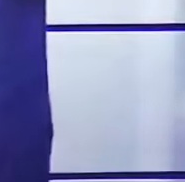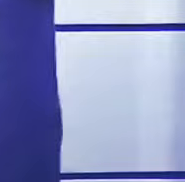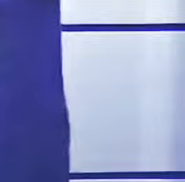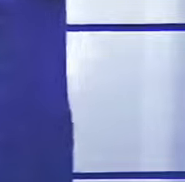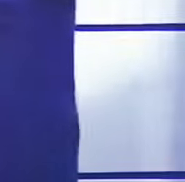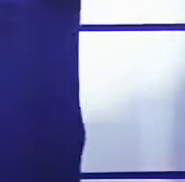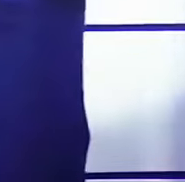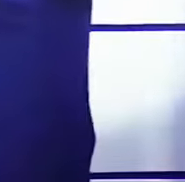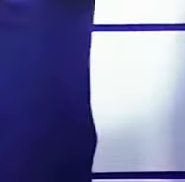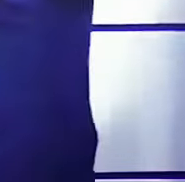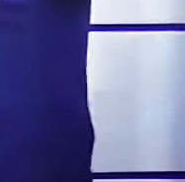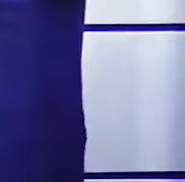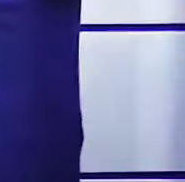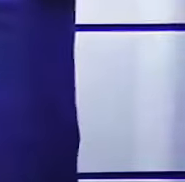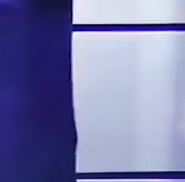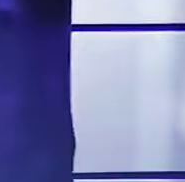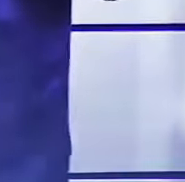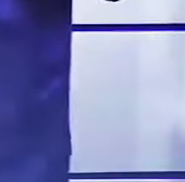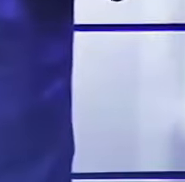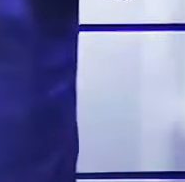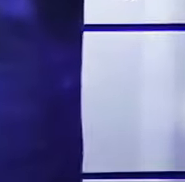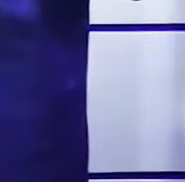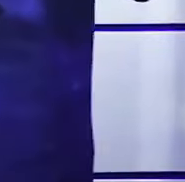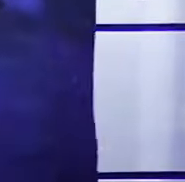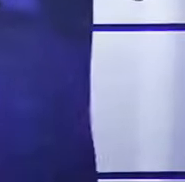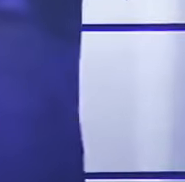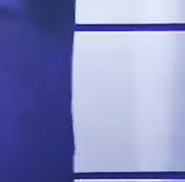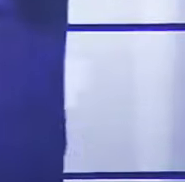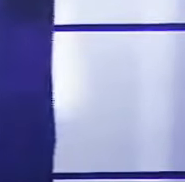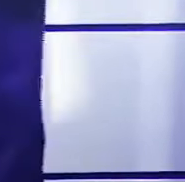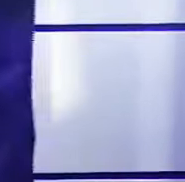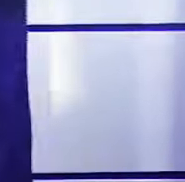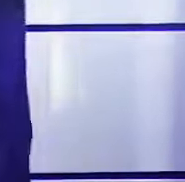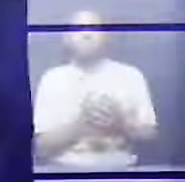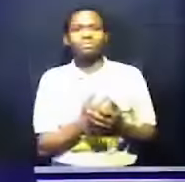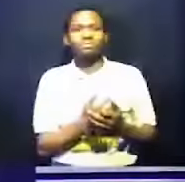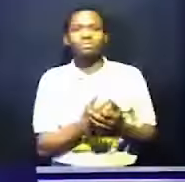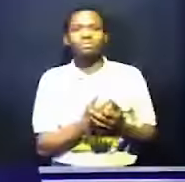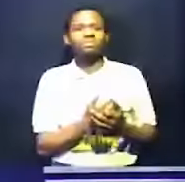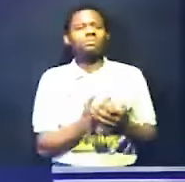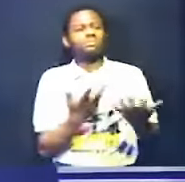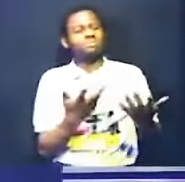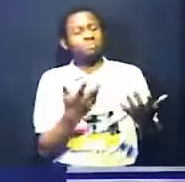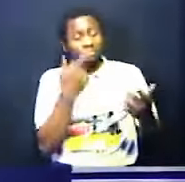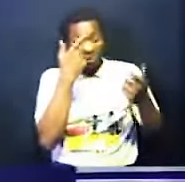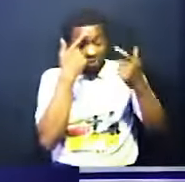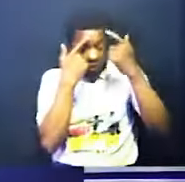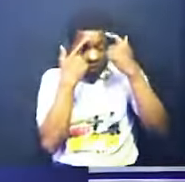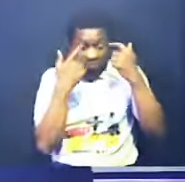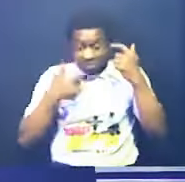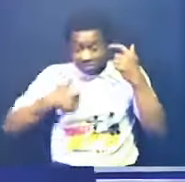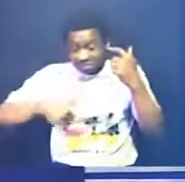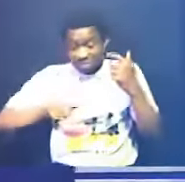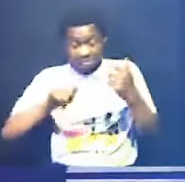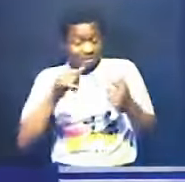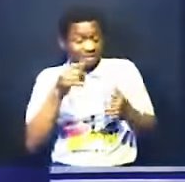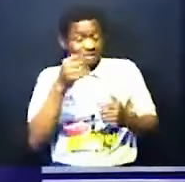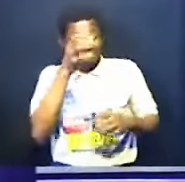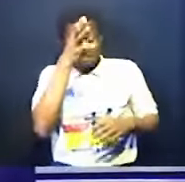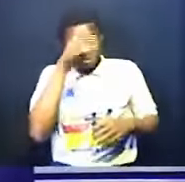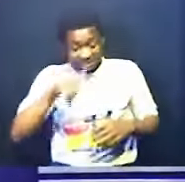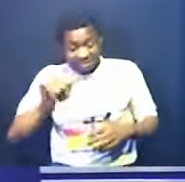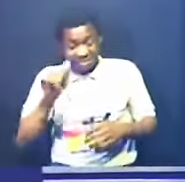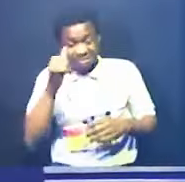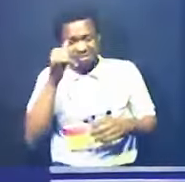David never disciplined him. And as a result, today, even though the father is still alive and the father is